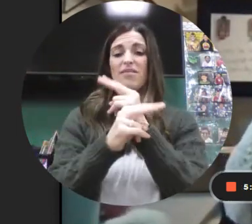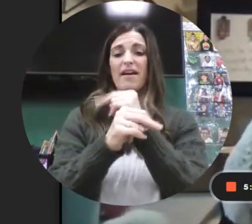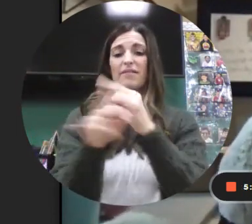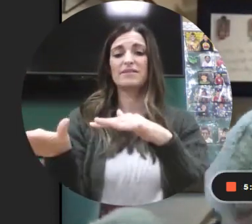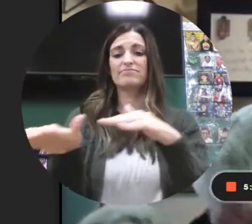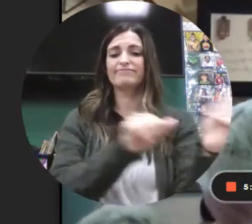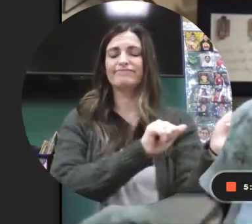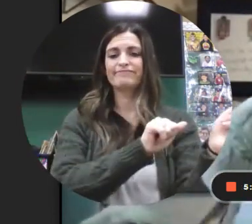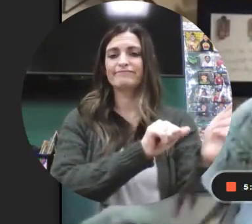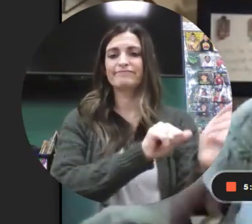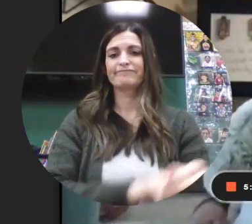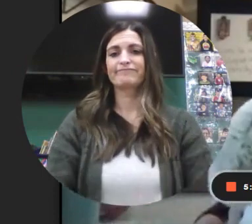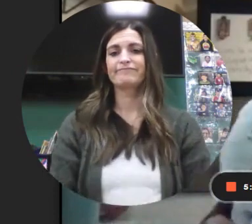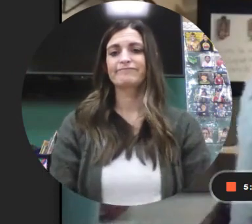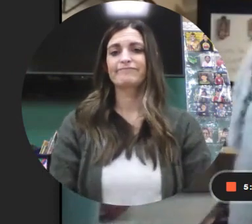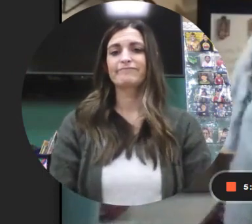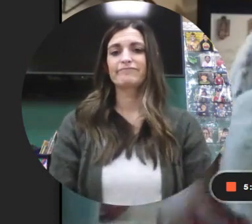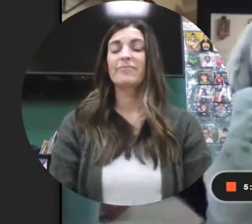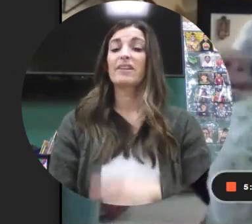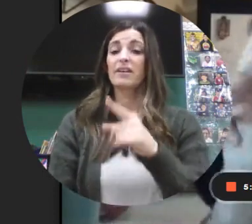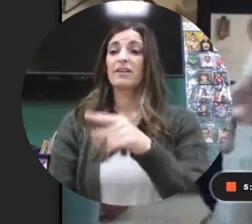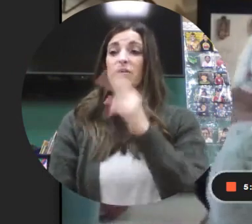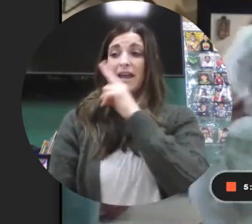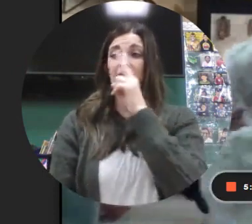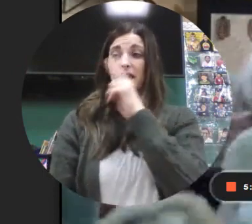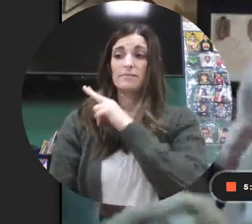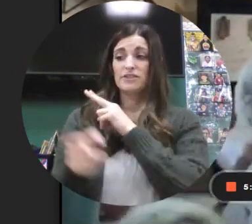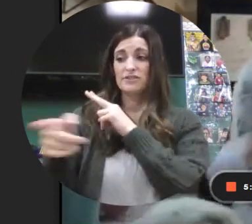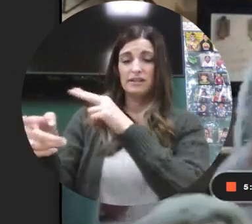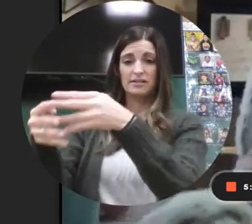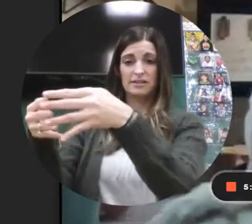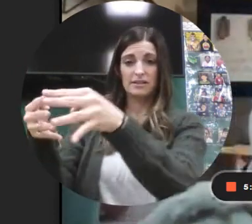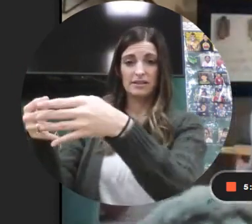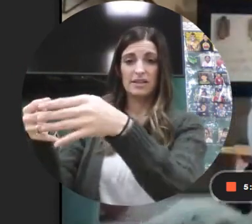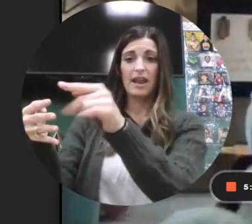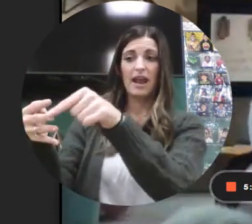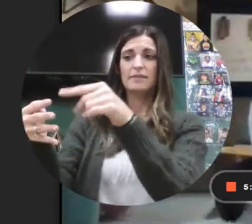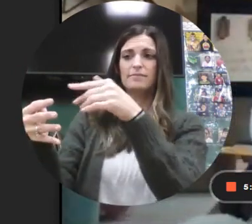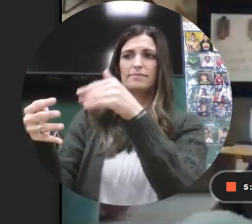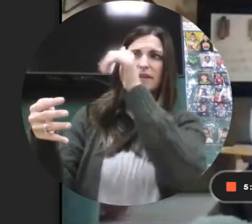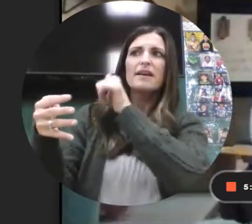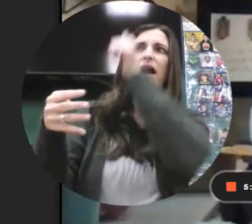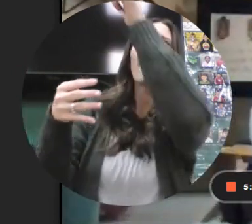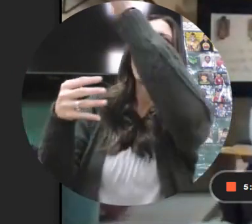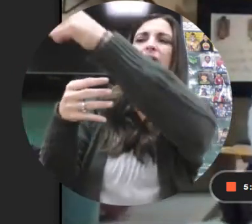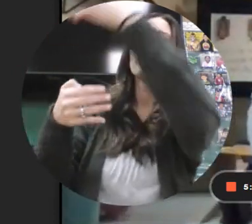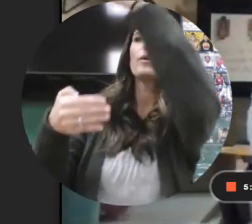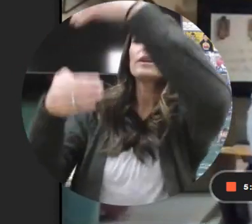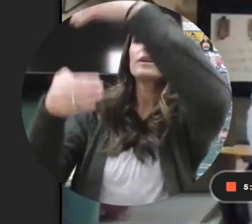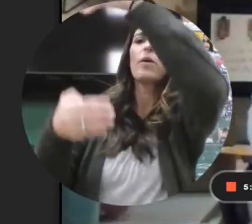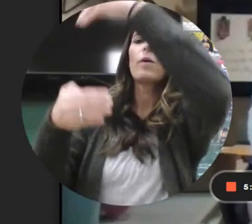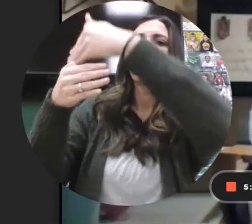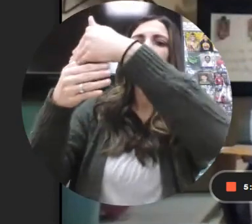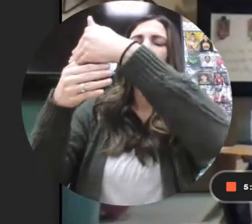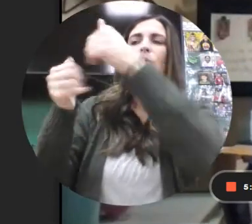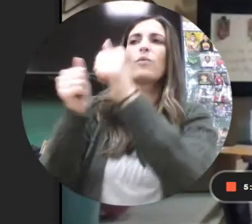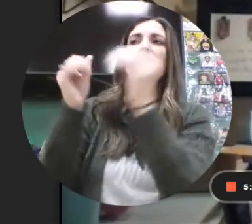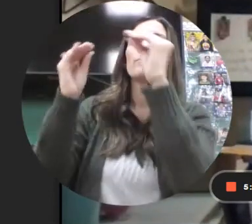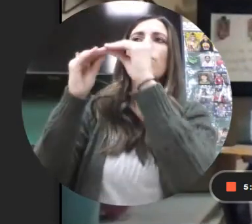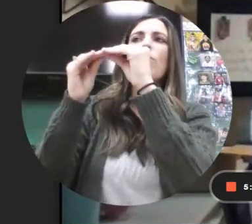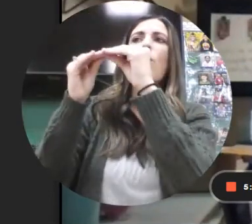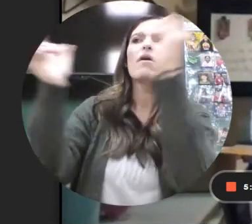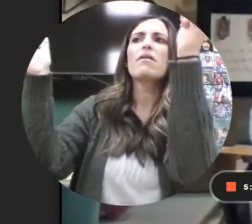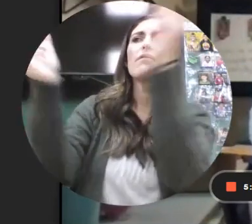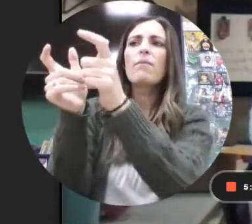me. There was a hamster in a cage along the wall. Behind the cage was a window that looked into another room with more small